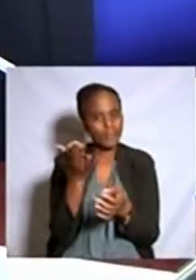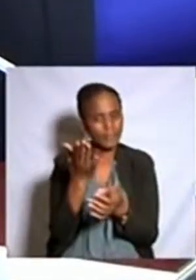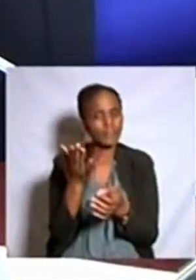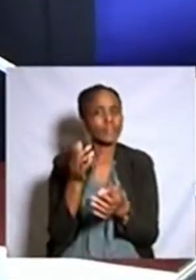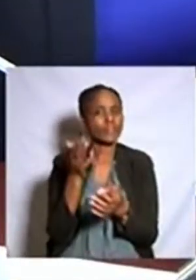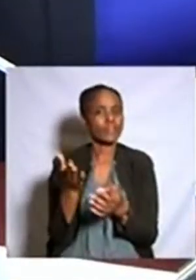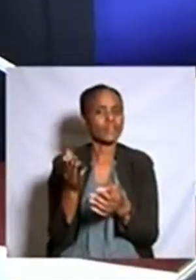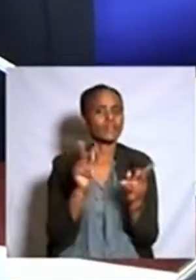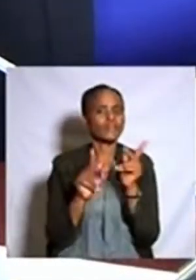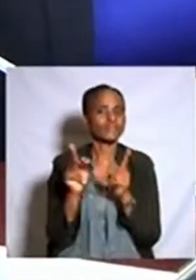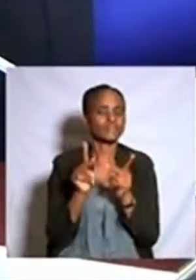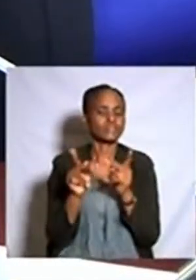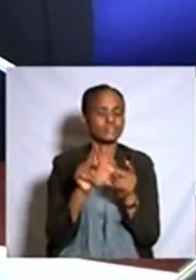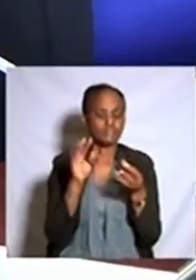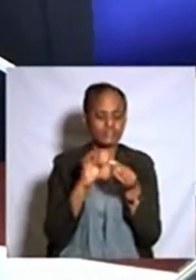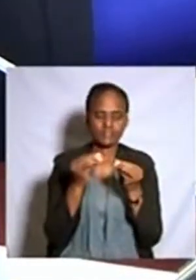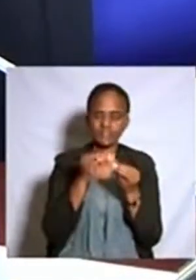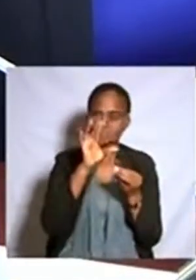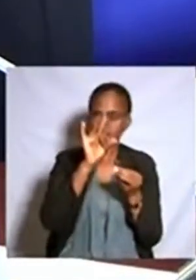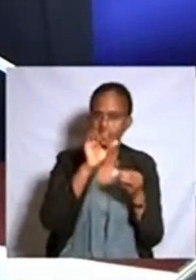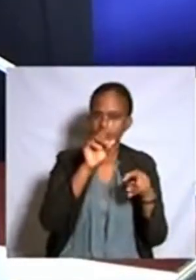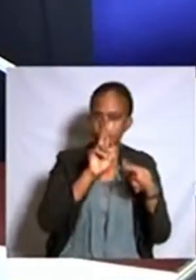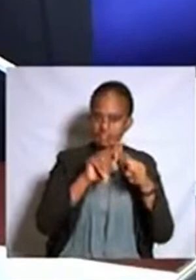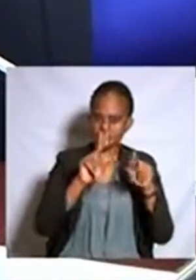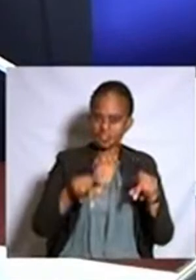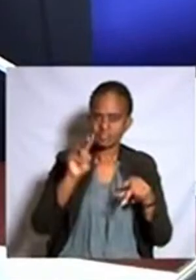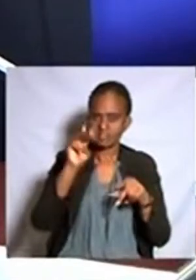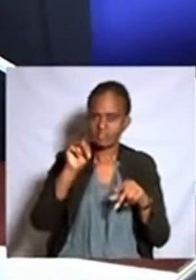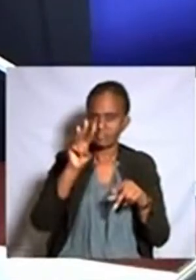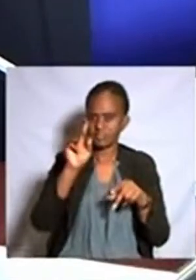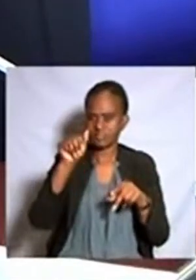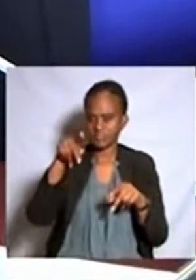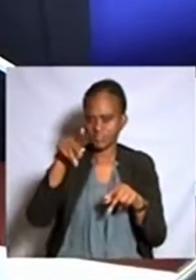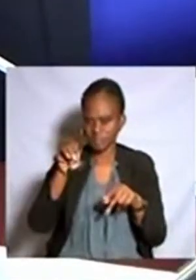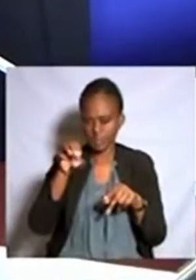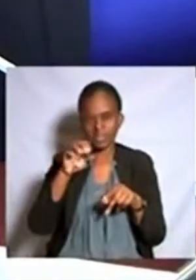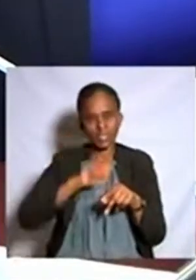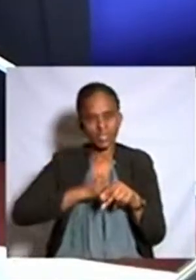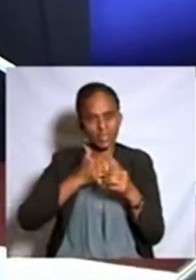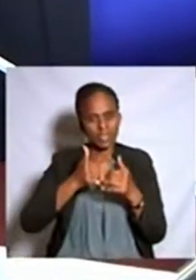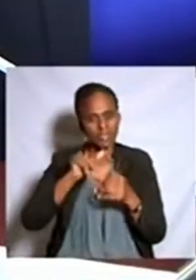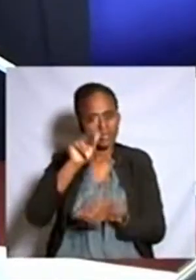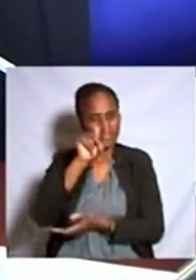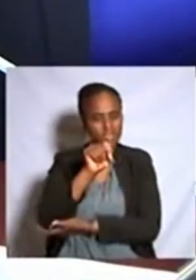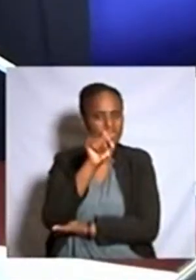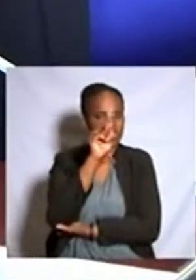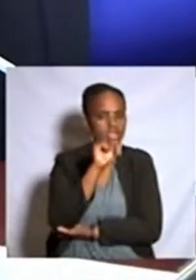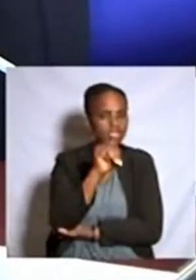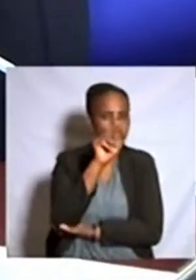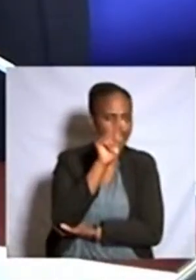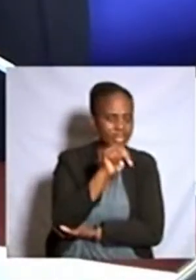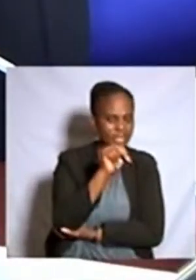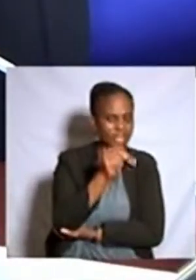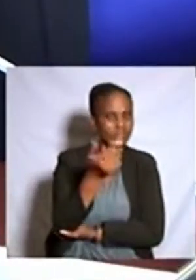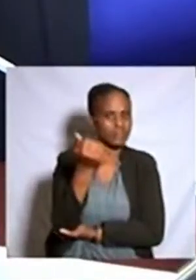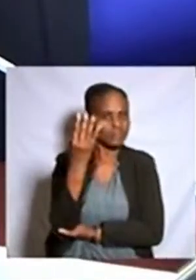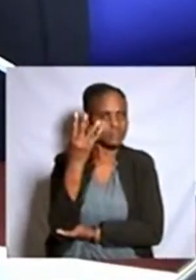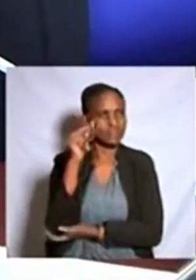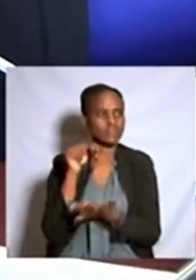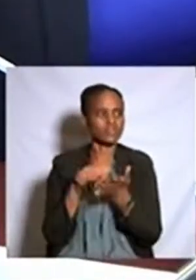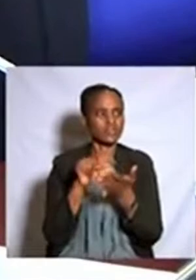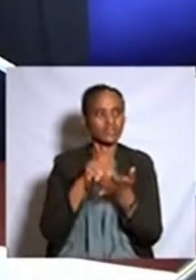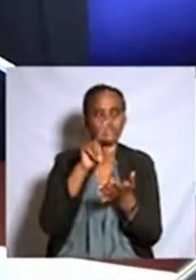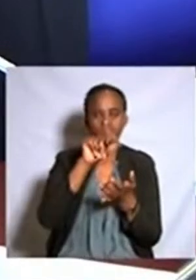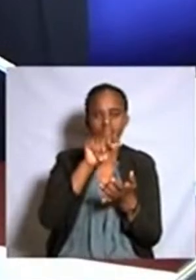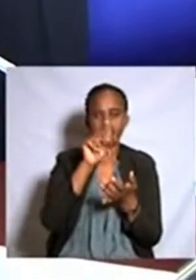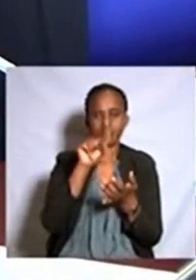parties. Item 8, Chair, is Kasongo Mwape. We outsourced to TMN on 14th November 2022.